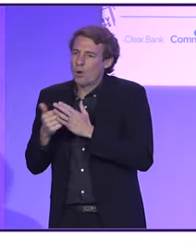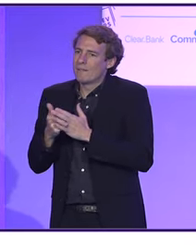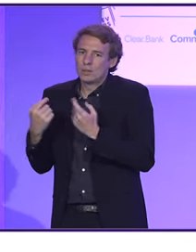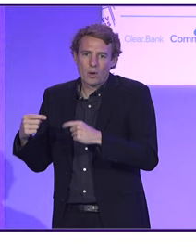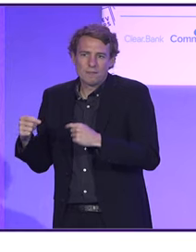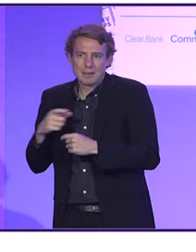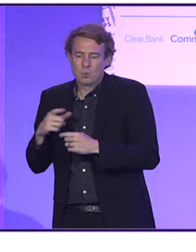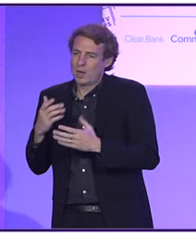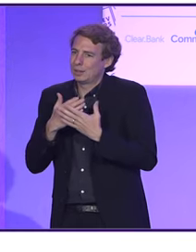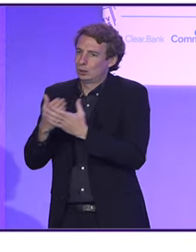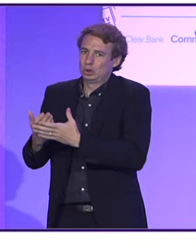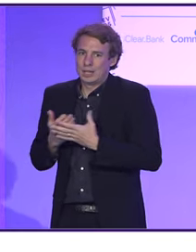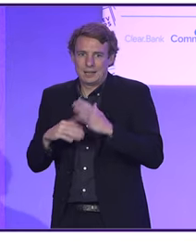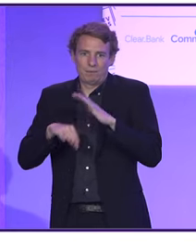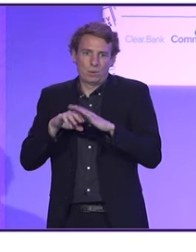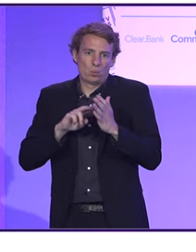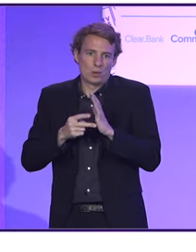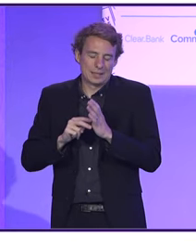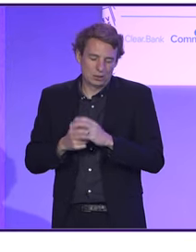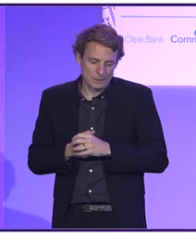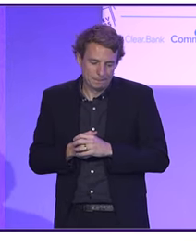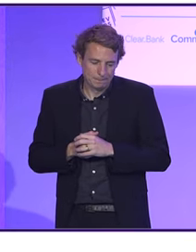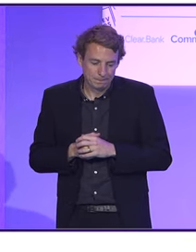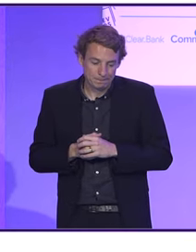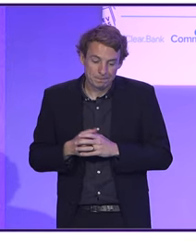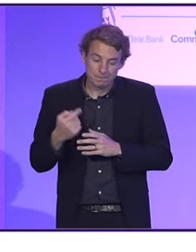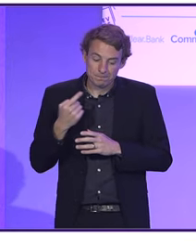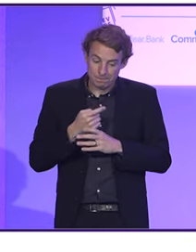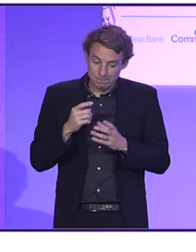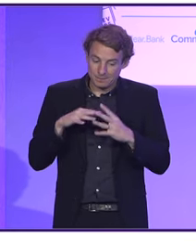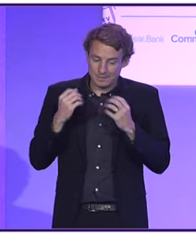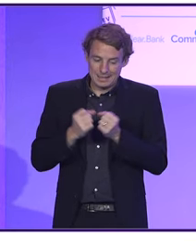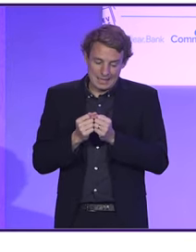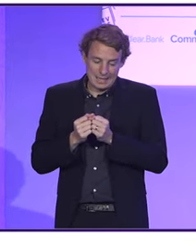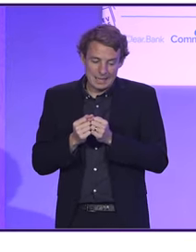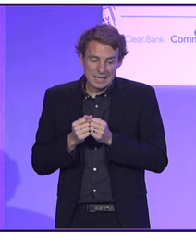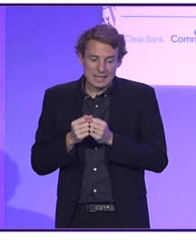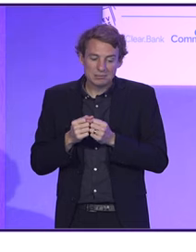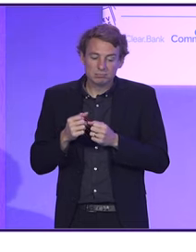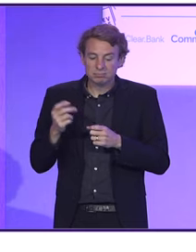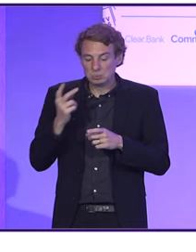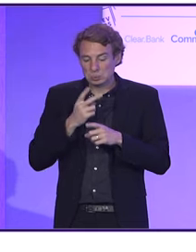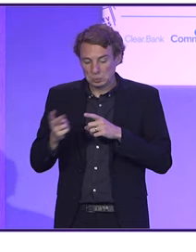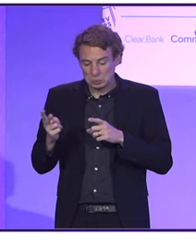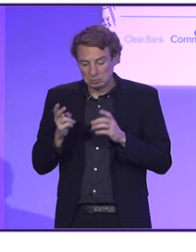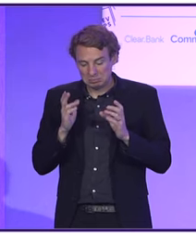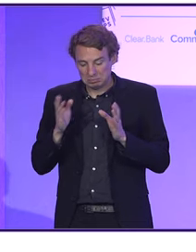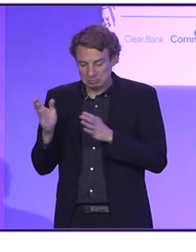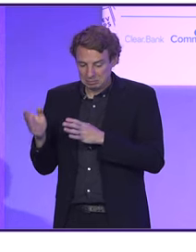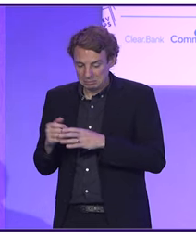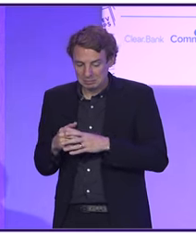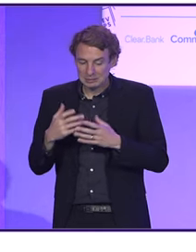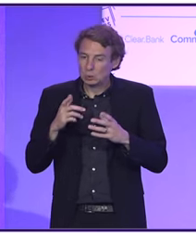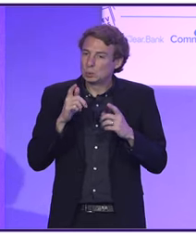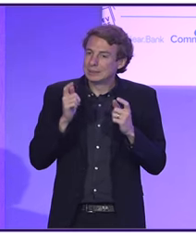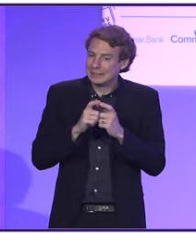across the organization. This team works in two-week sprints. The tech lead and PO create the